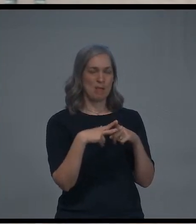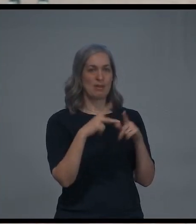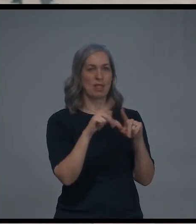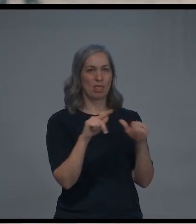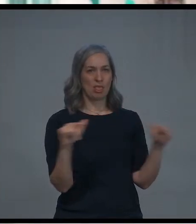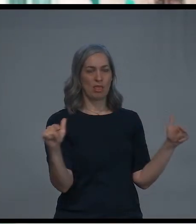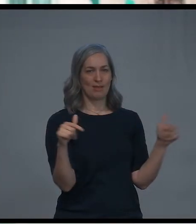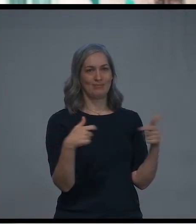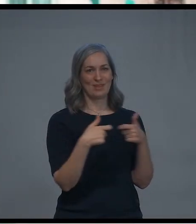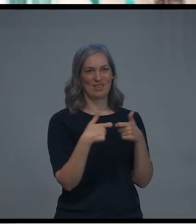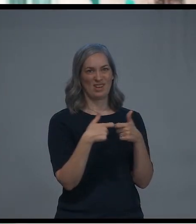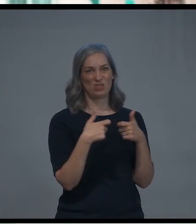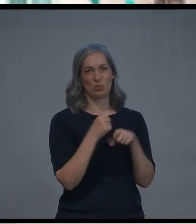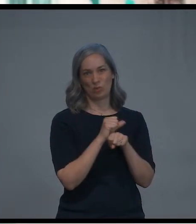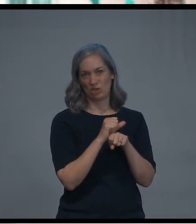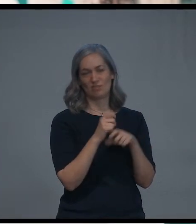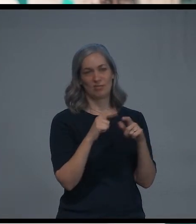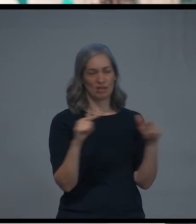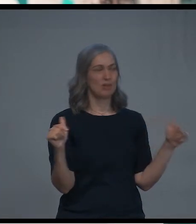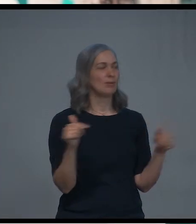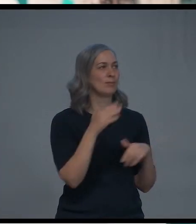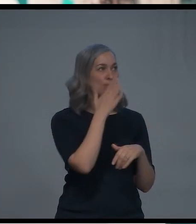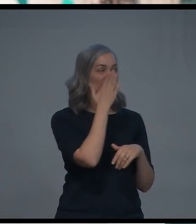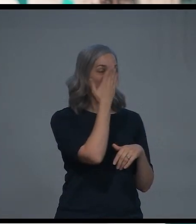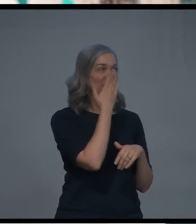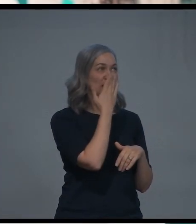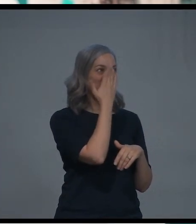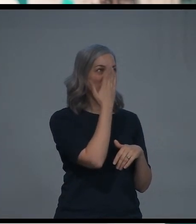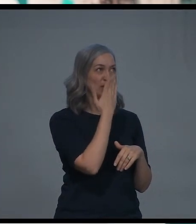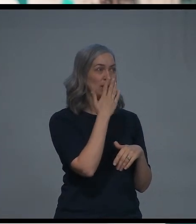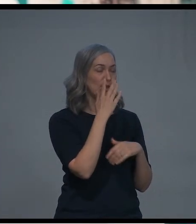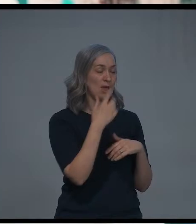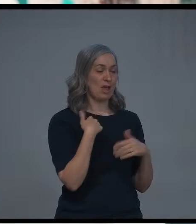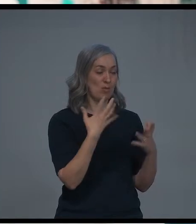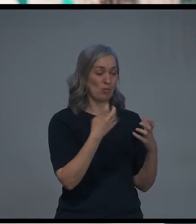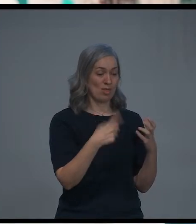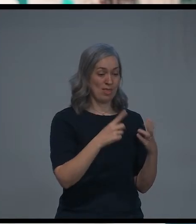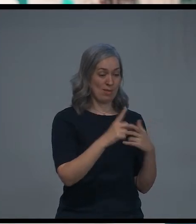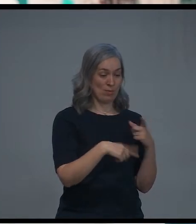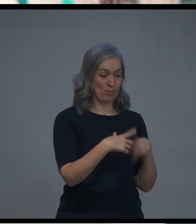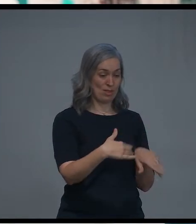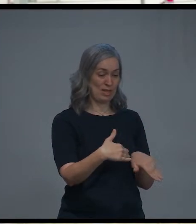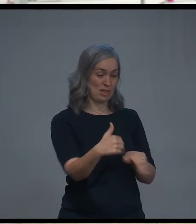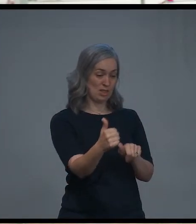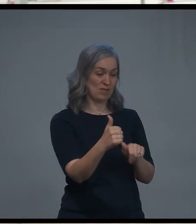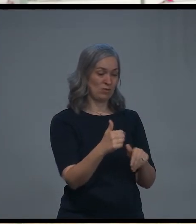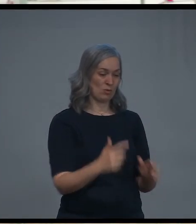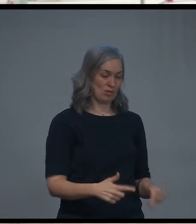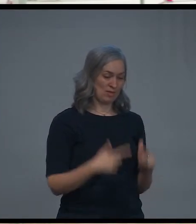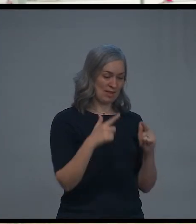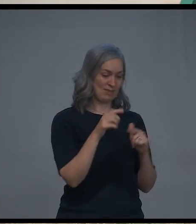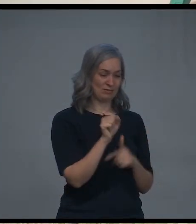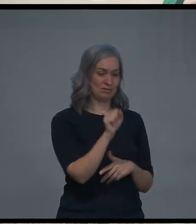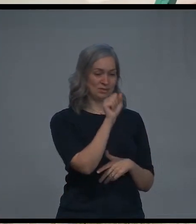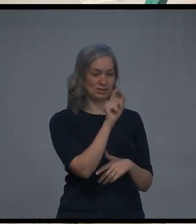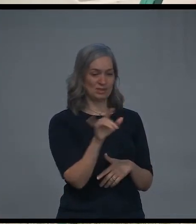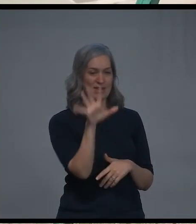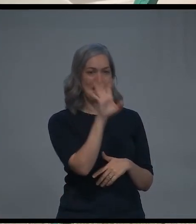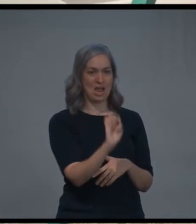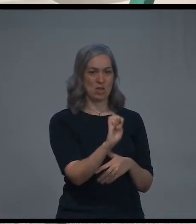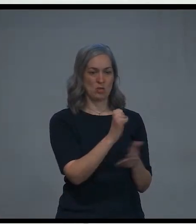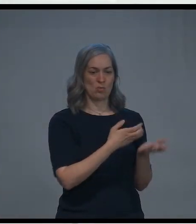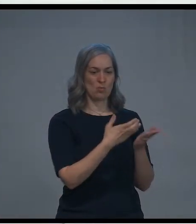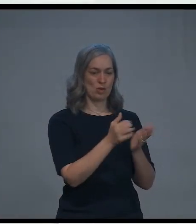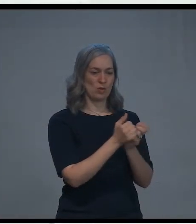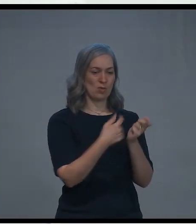I want that kids, when they leave, they take that lifestyle with them. I want them to feel like they